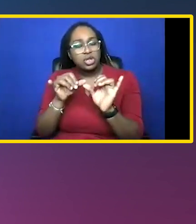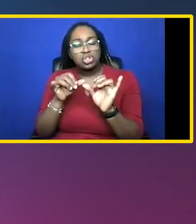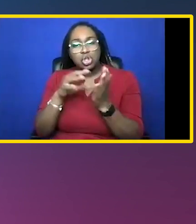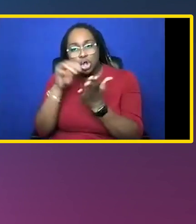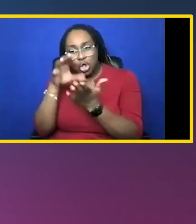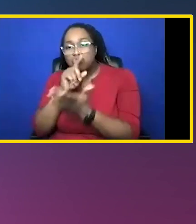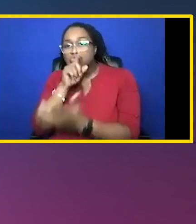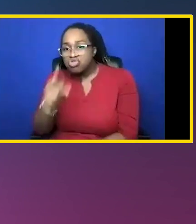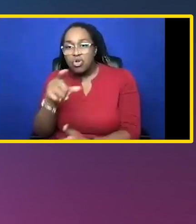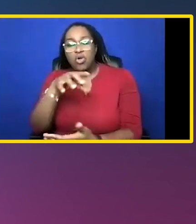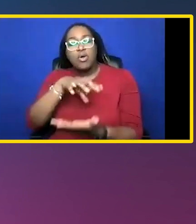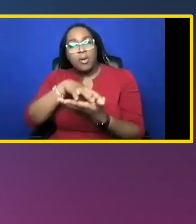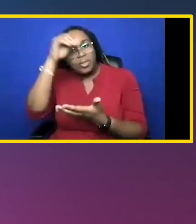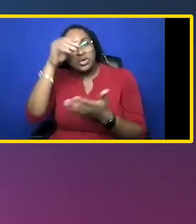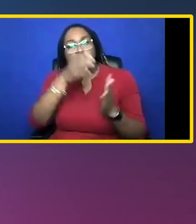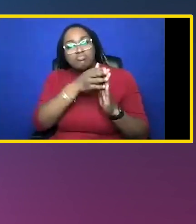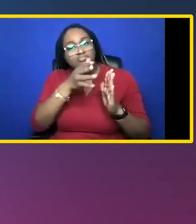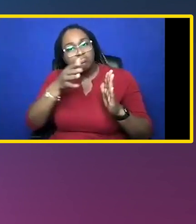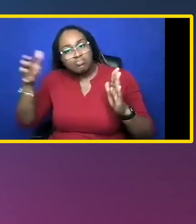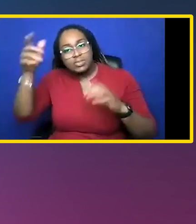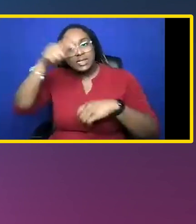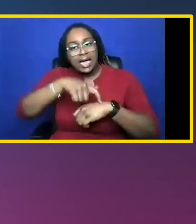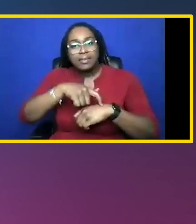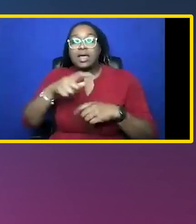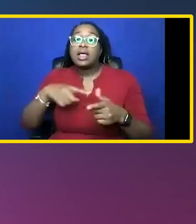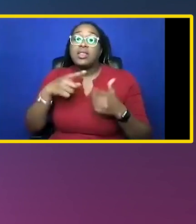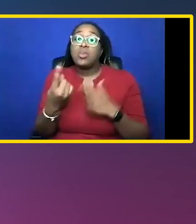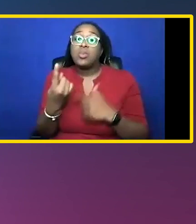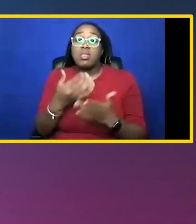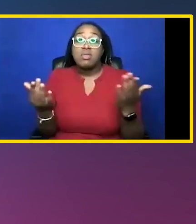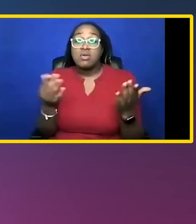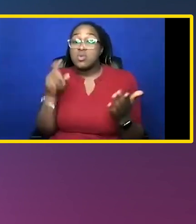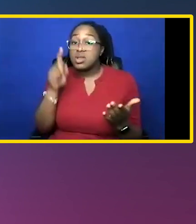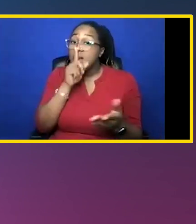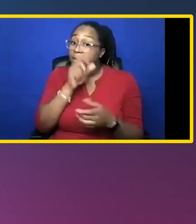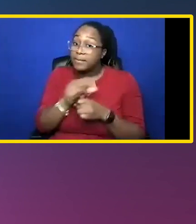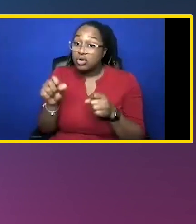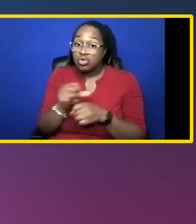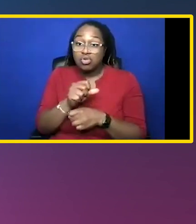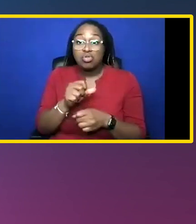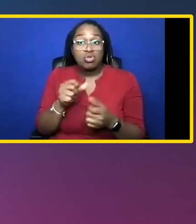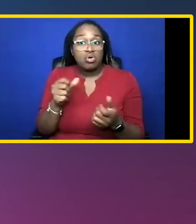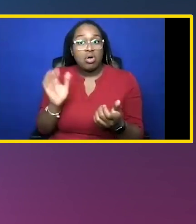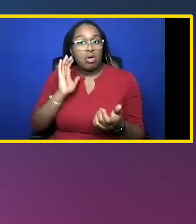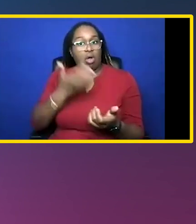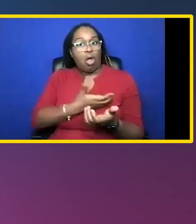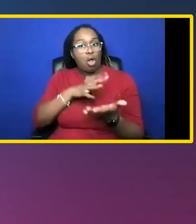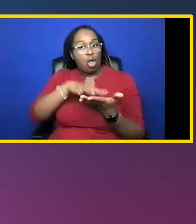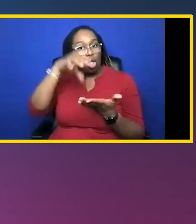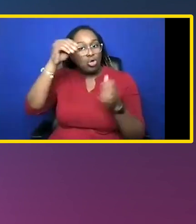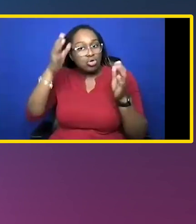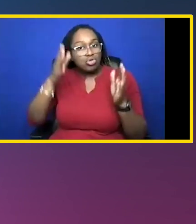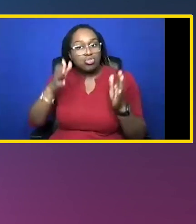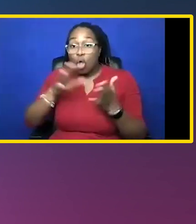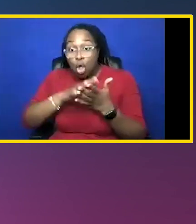a true measure of learning across time. And one of the things that we need to make sure is that are our learners